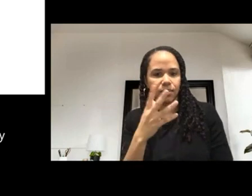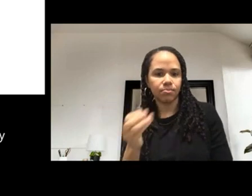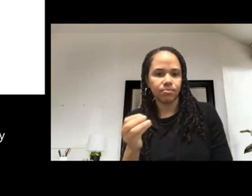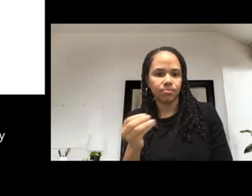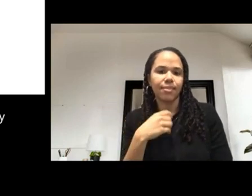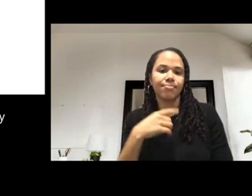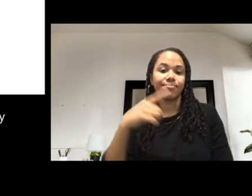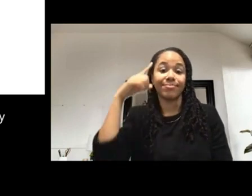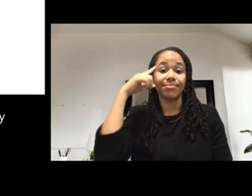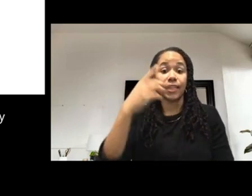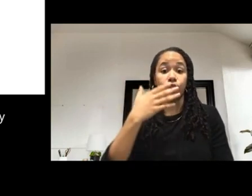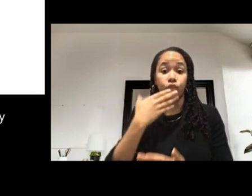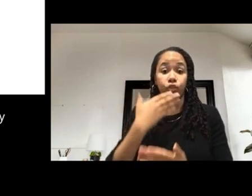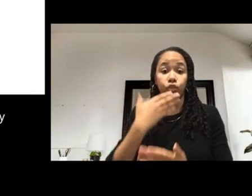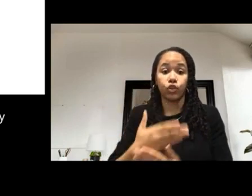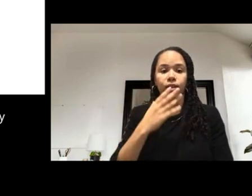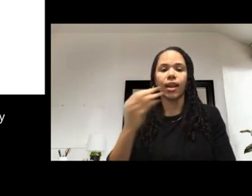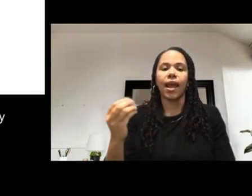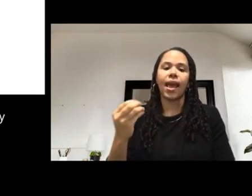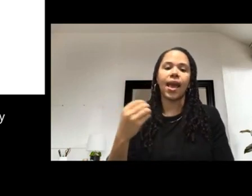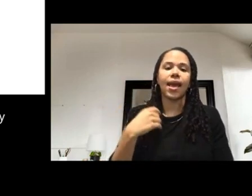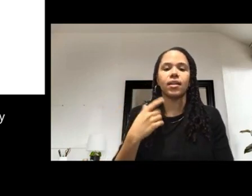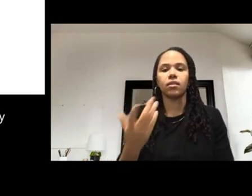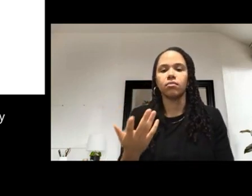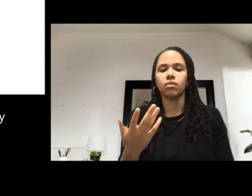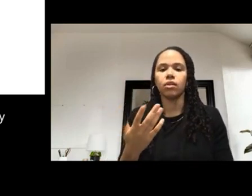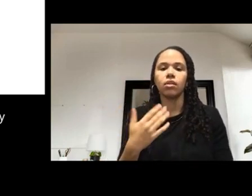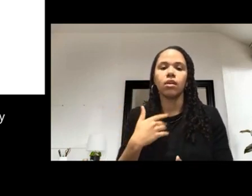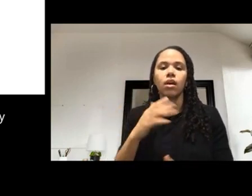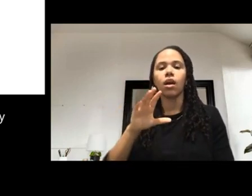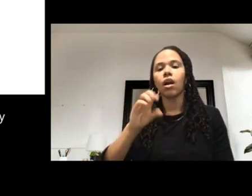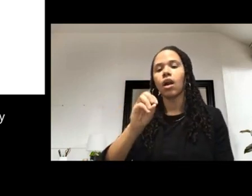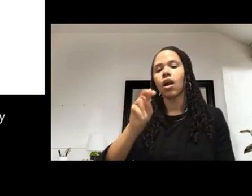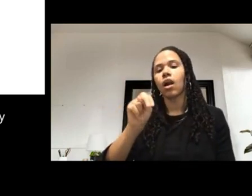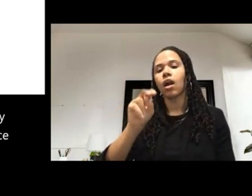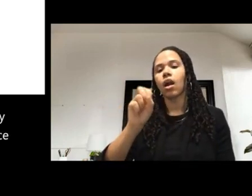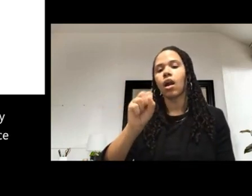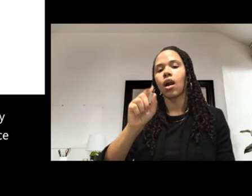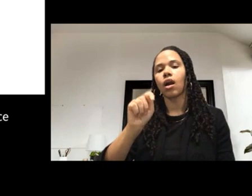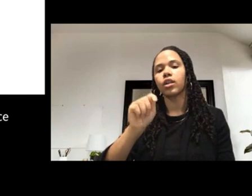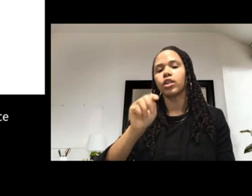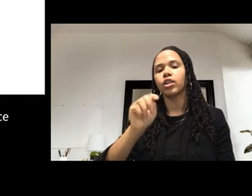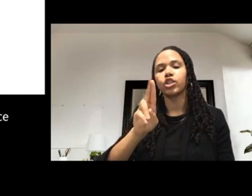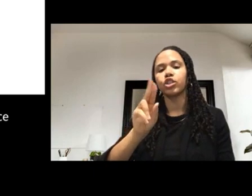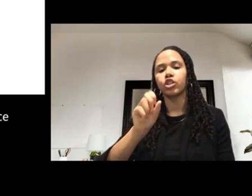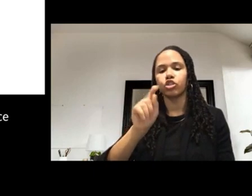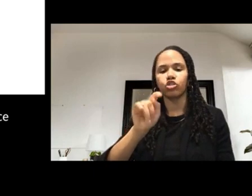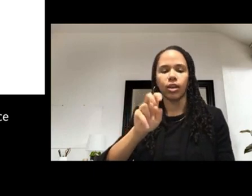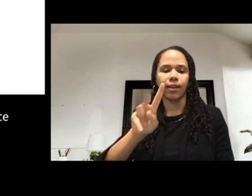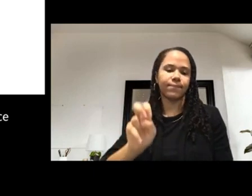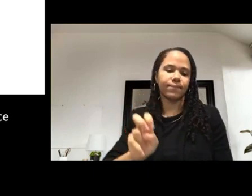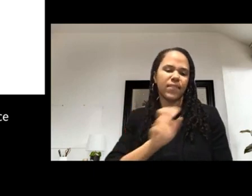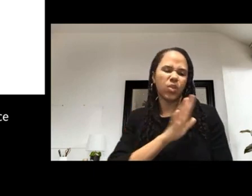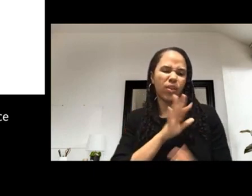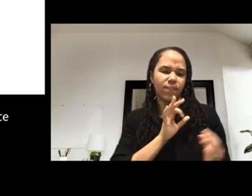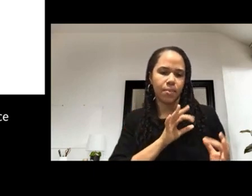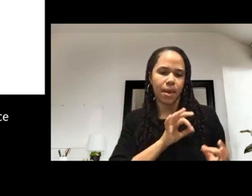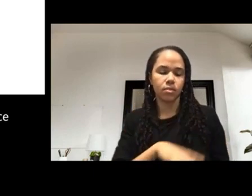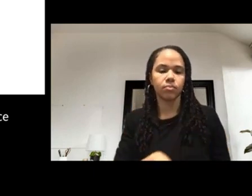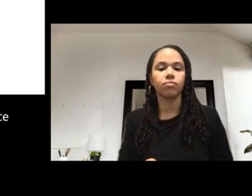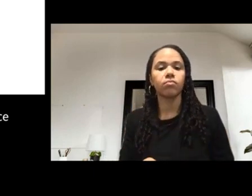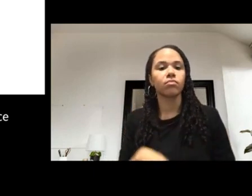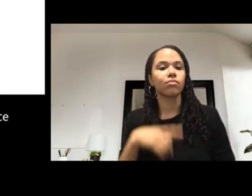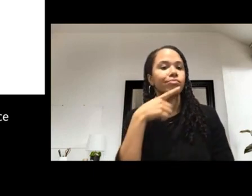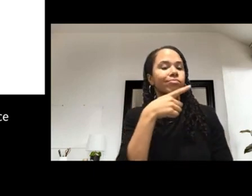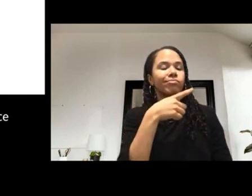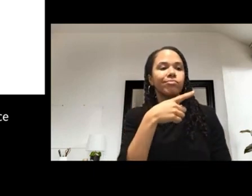it's good and they do think it's constructive. And that was super nice to hear because she was she probably had the least